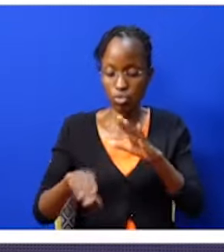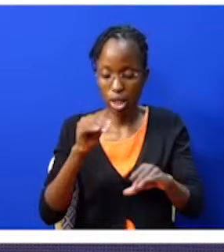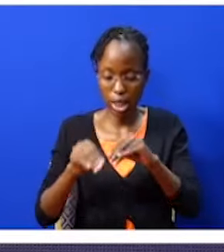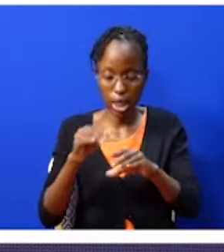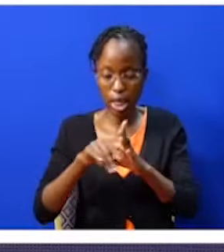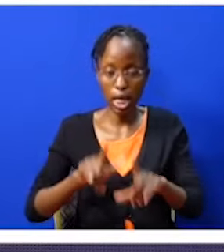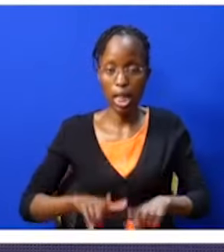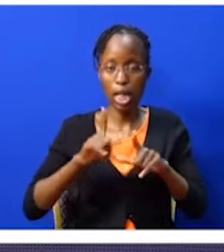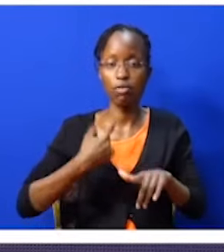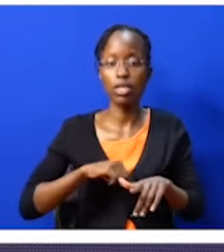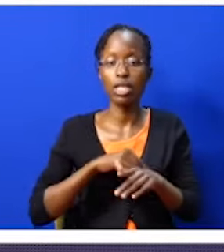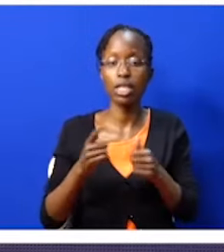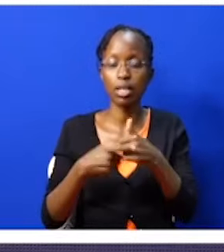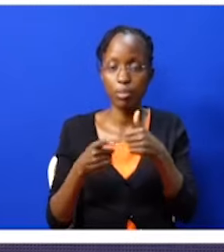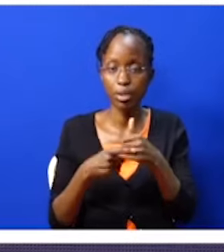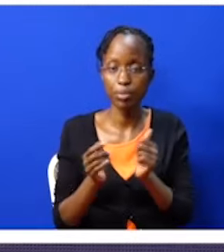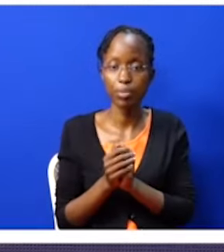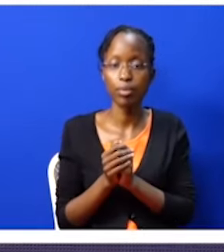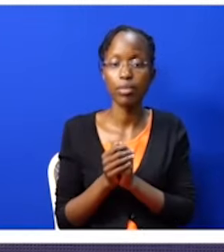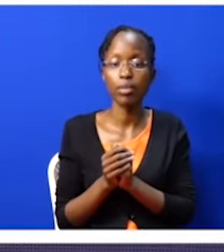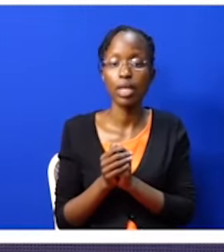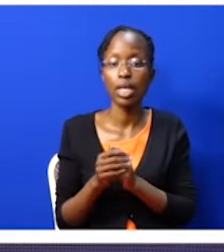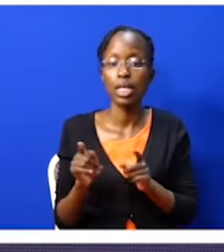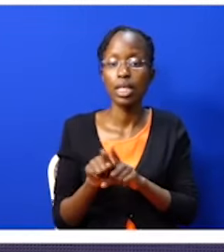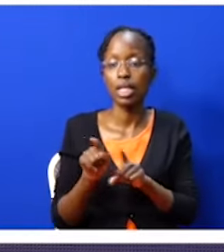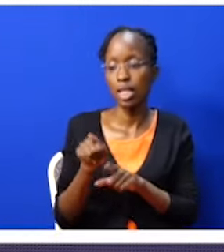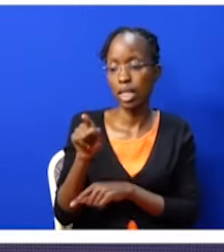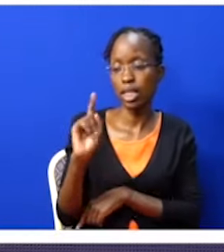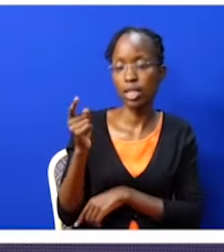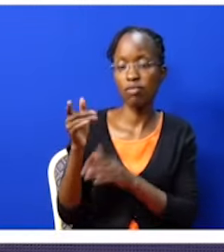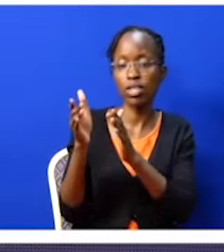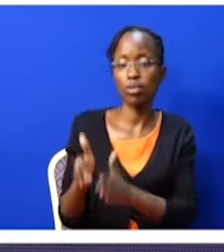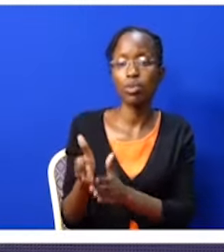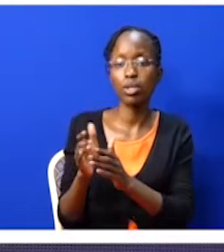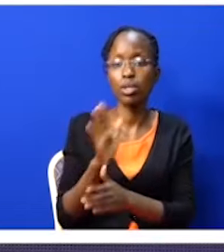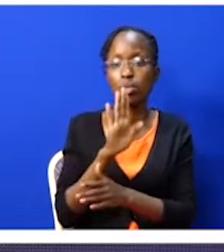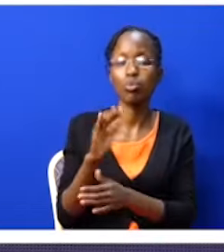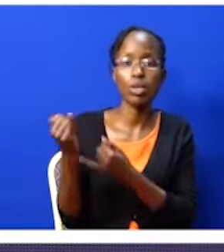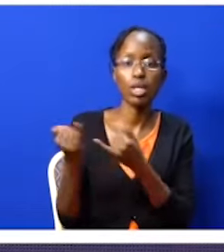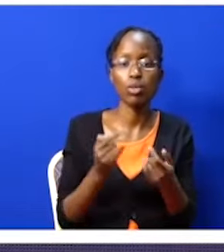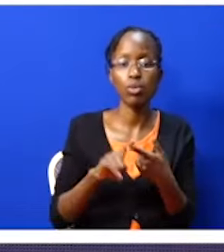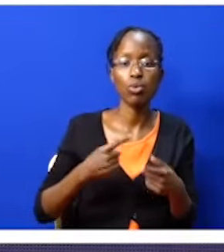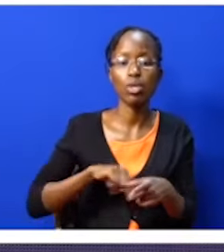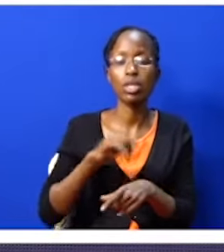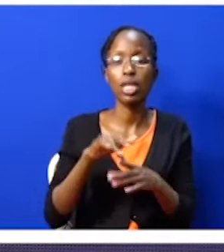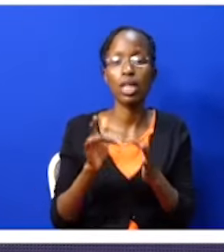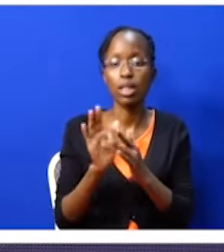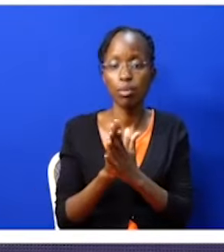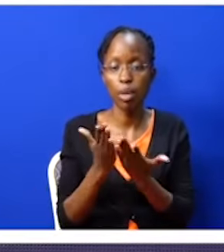lives. Number six, he is the very first person to be introduced to us in the